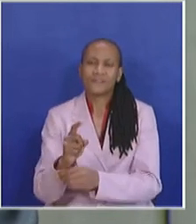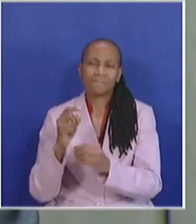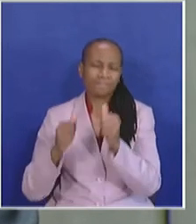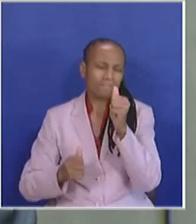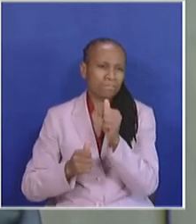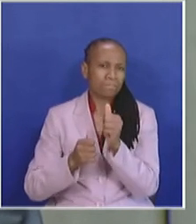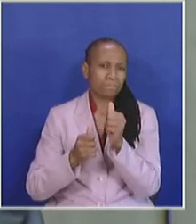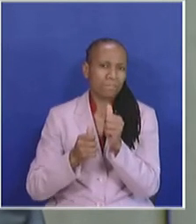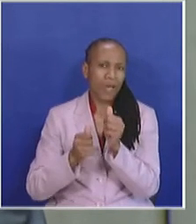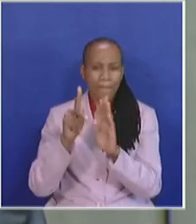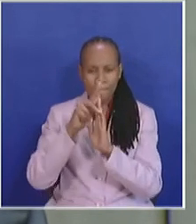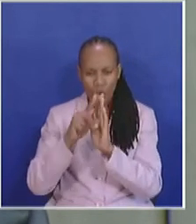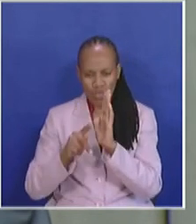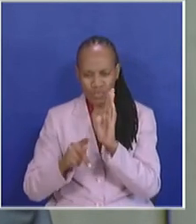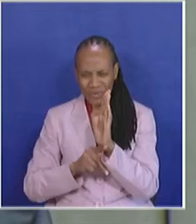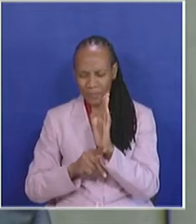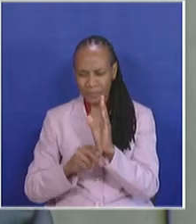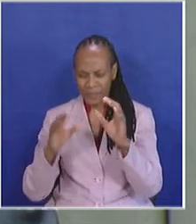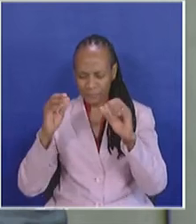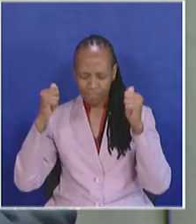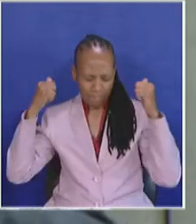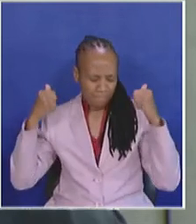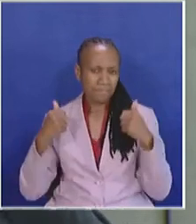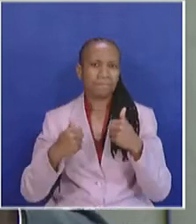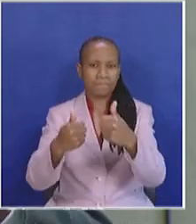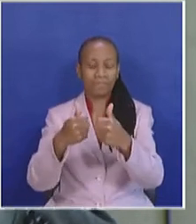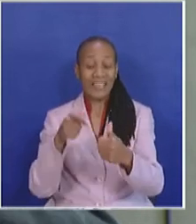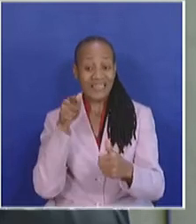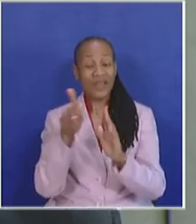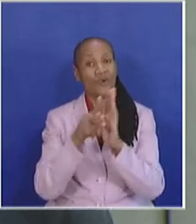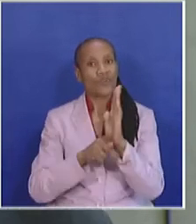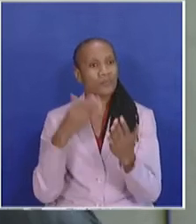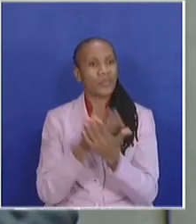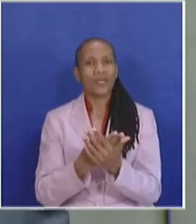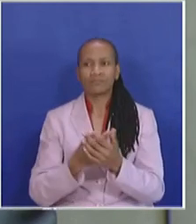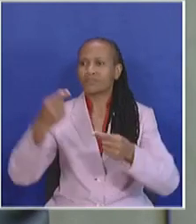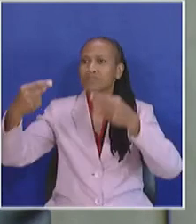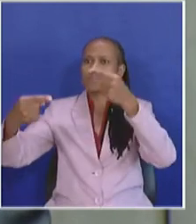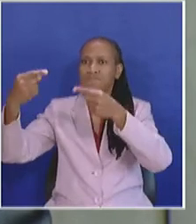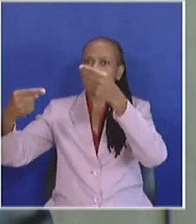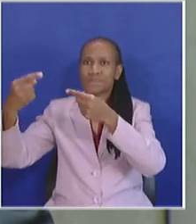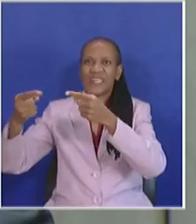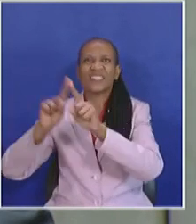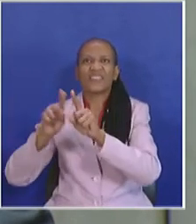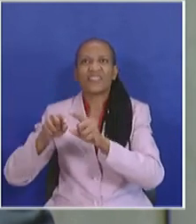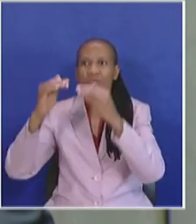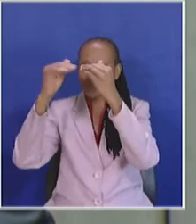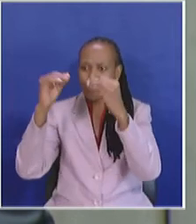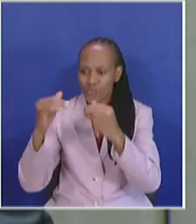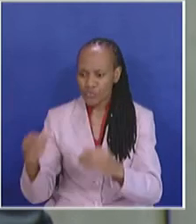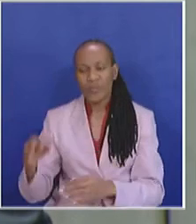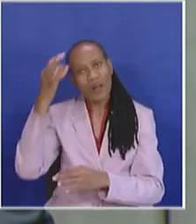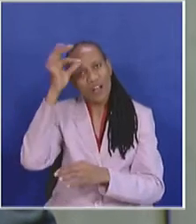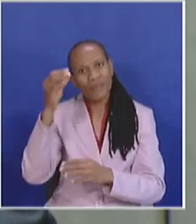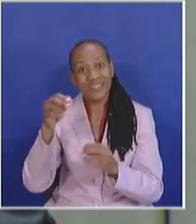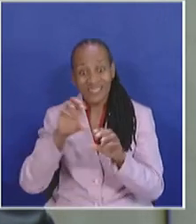infrastructure program that will be able to compete to the regional governments of everywhere else in the